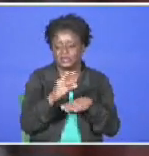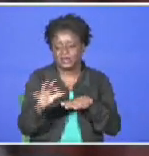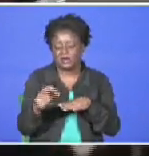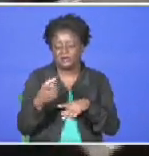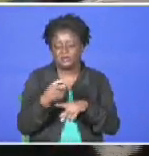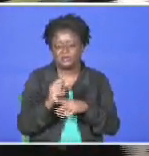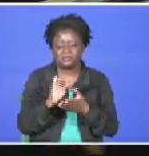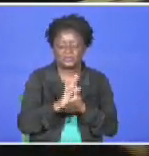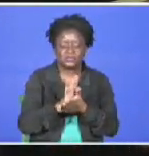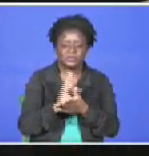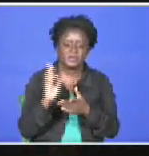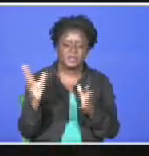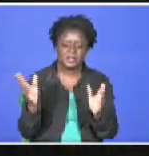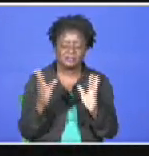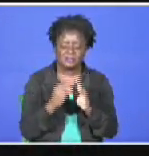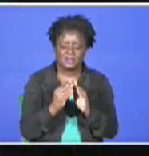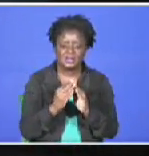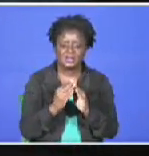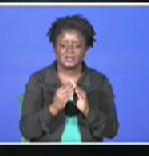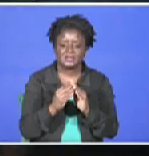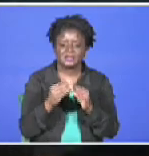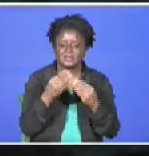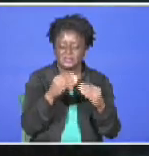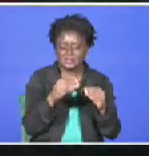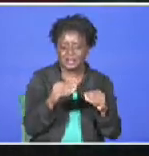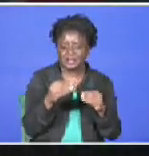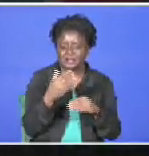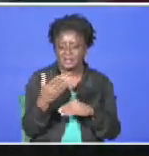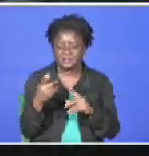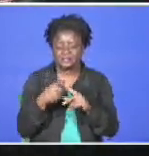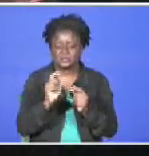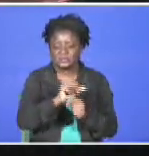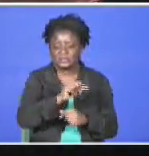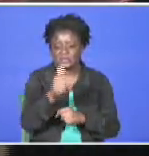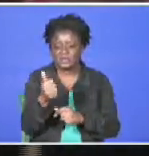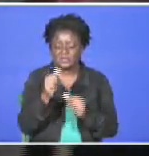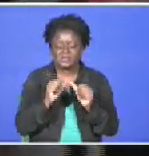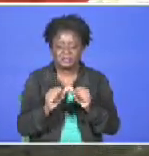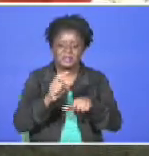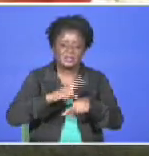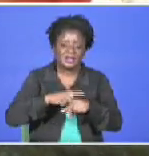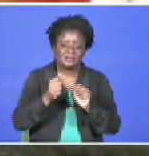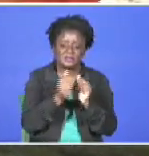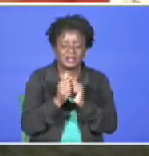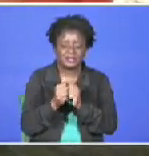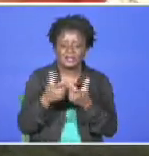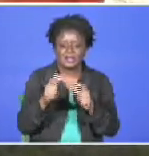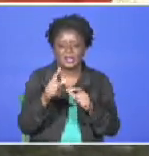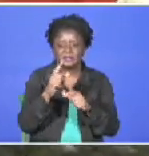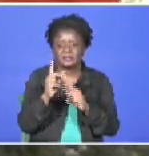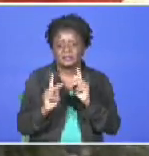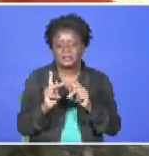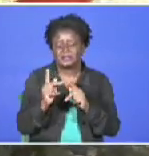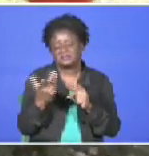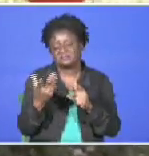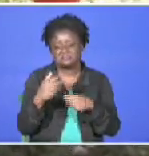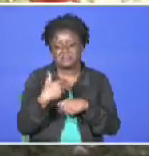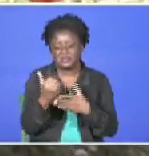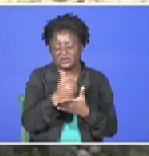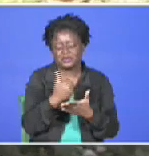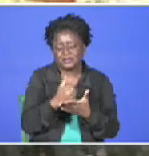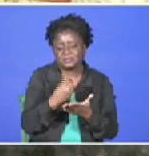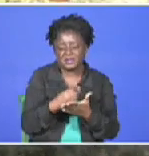few items to each other, spend time together, and allow even persons to make $1 or $2. The items are only like $1,